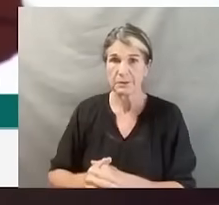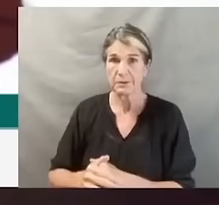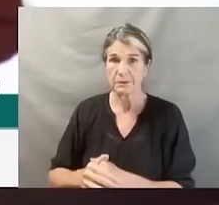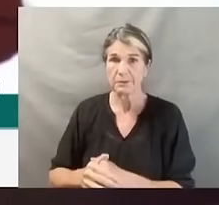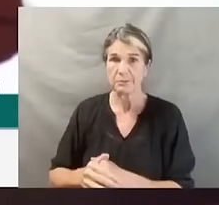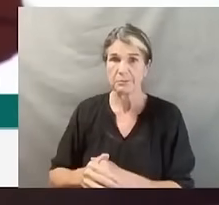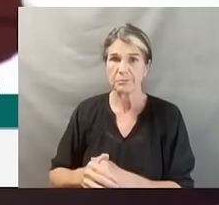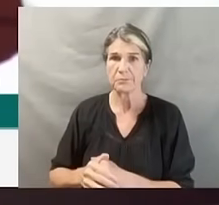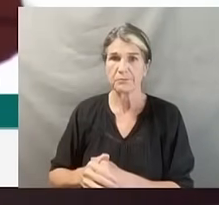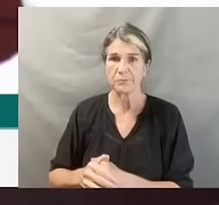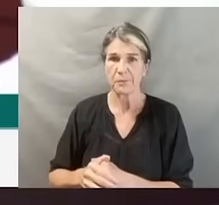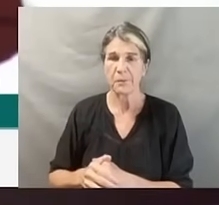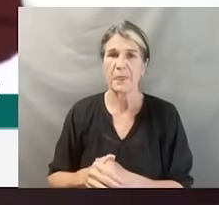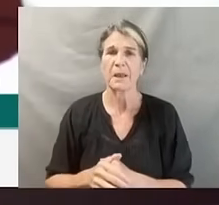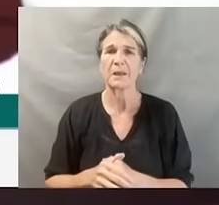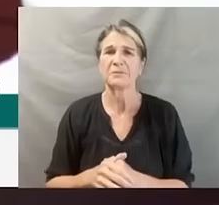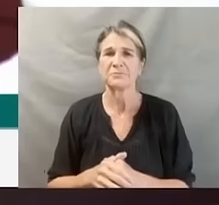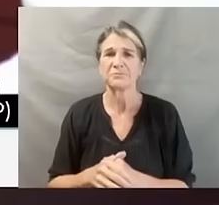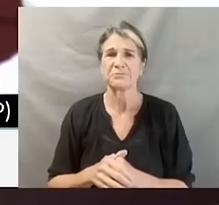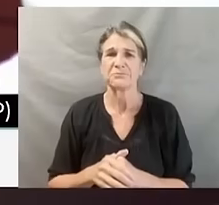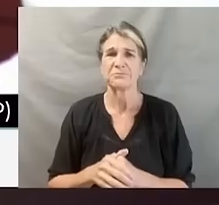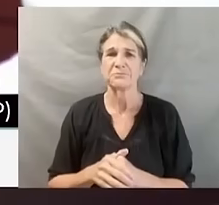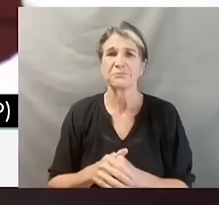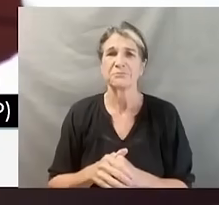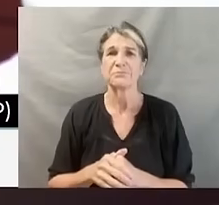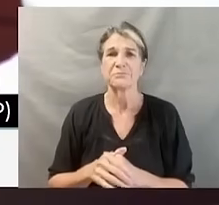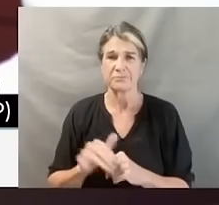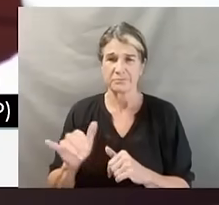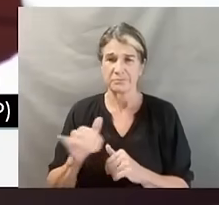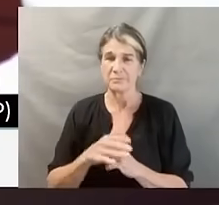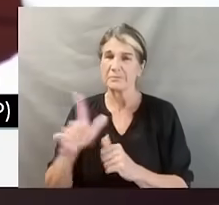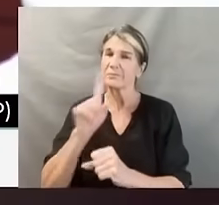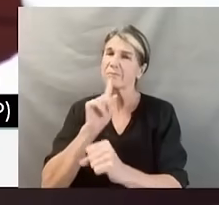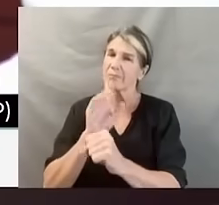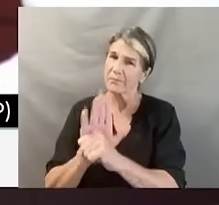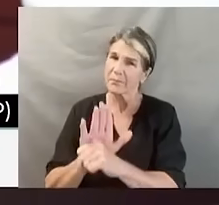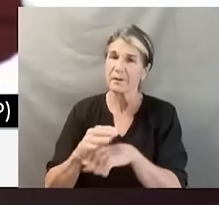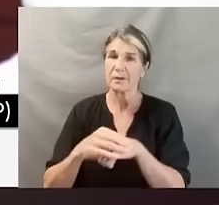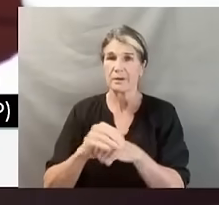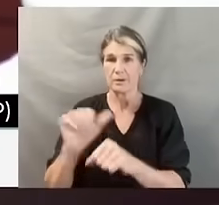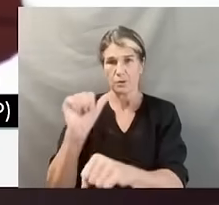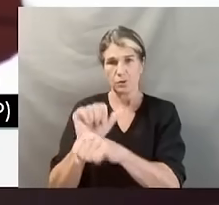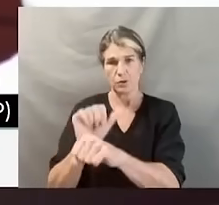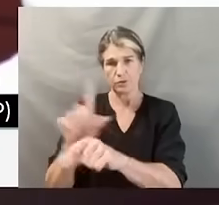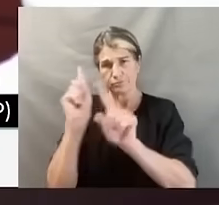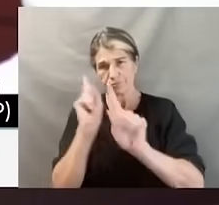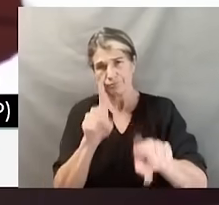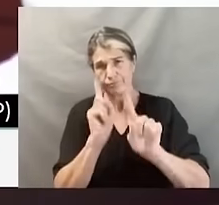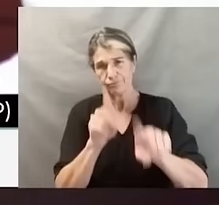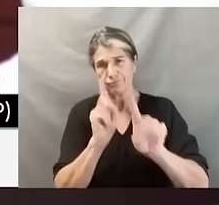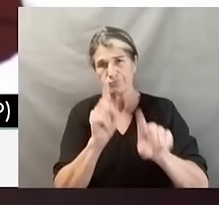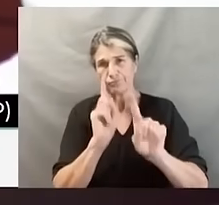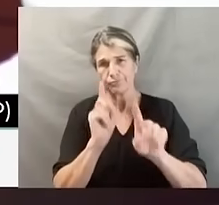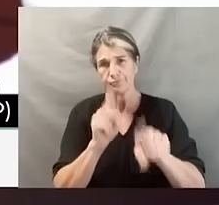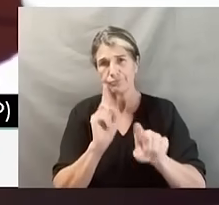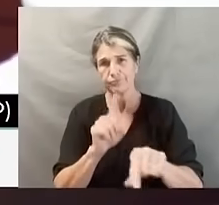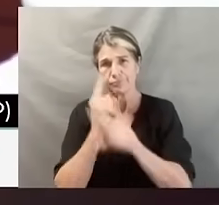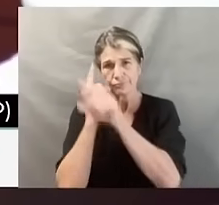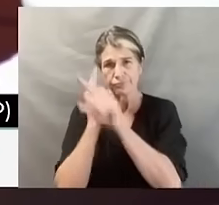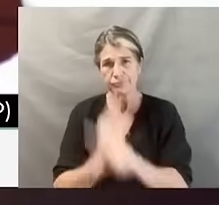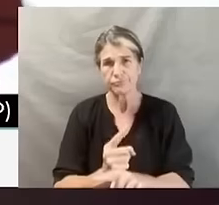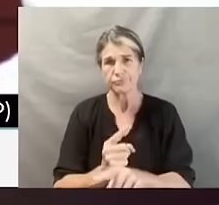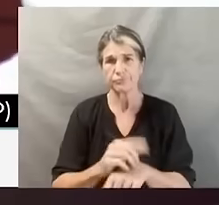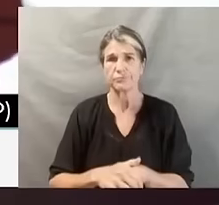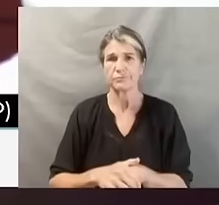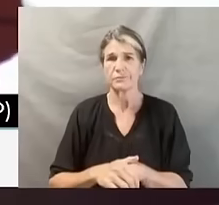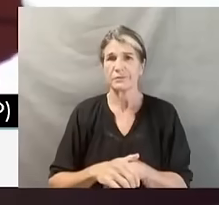Given these are dedicated workers who show up every day to do their best, and given the affordability crisis, healthcare crisis, staffing crisis, housing crisis,